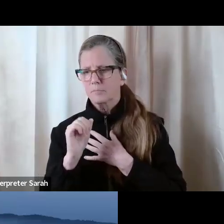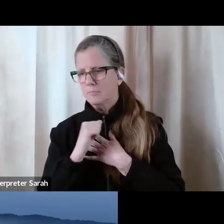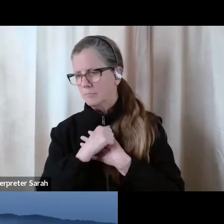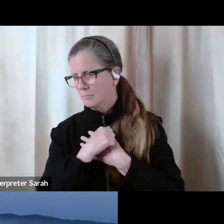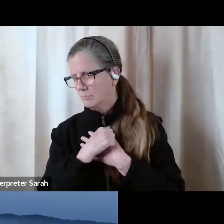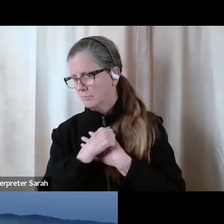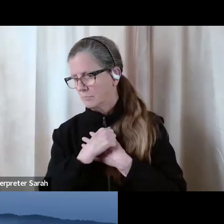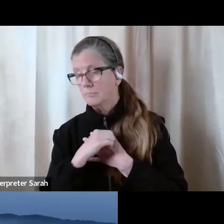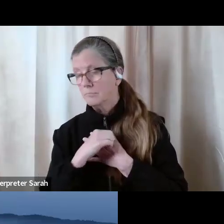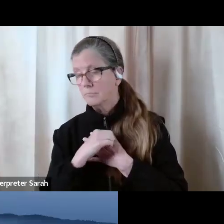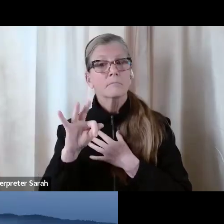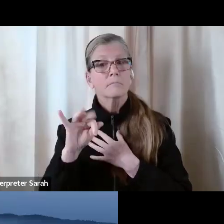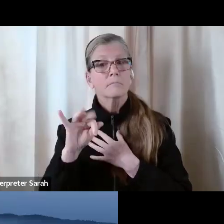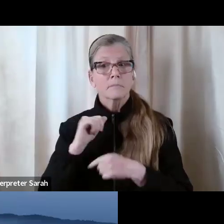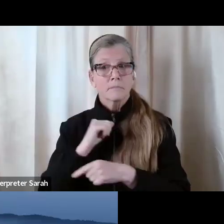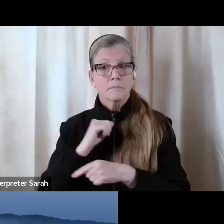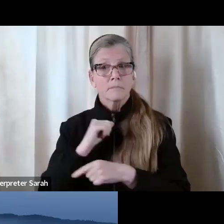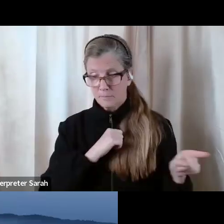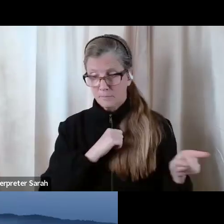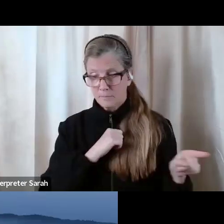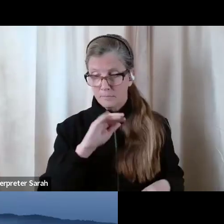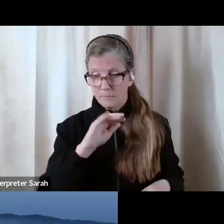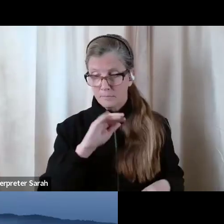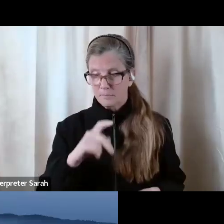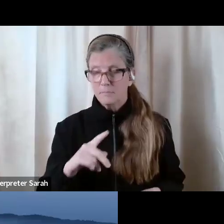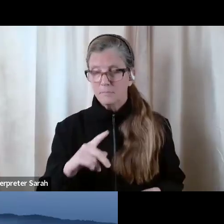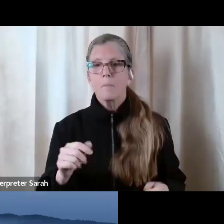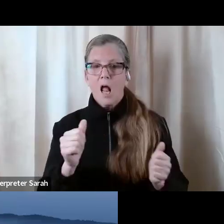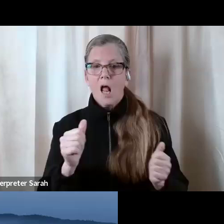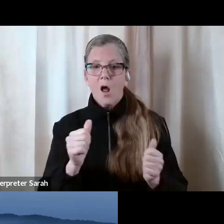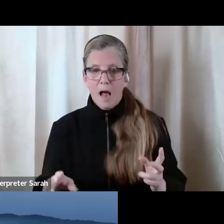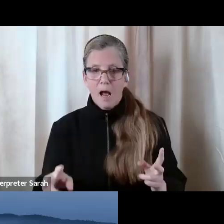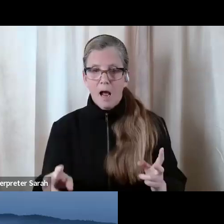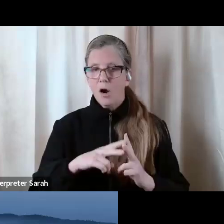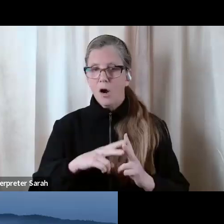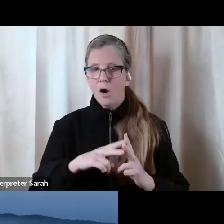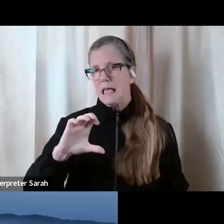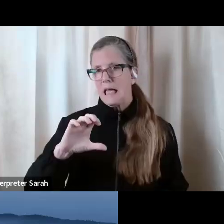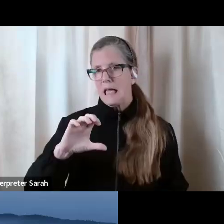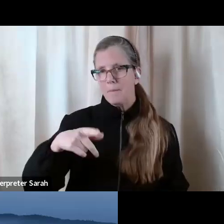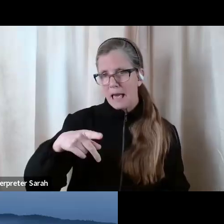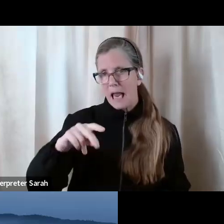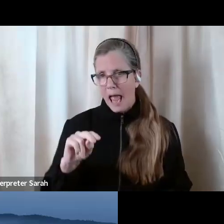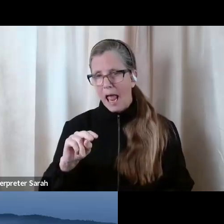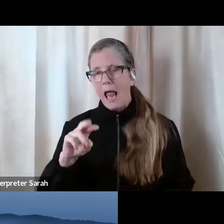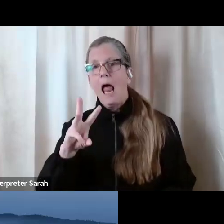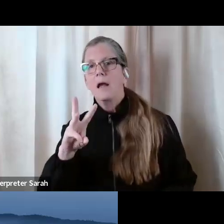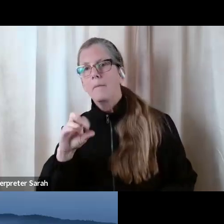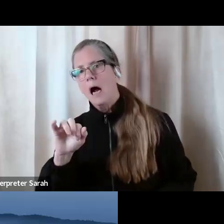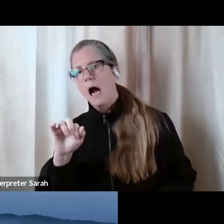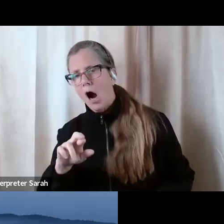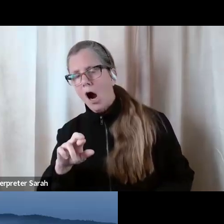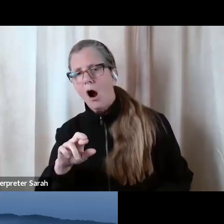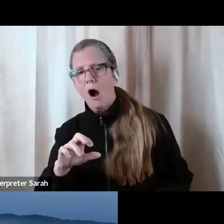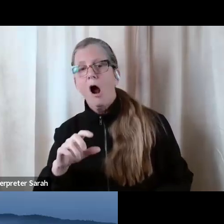if you are an ISP without a CPN or WIR, then you would need a commission issue CPN